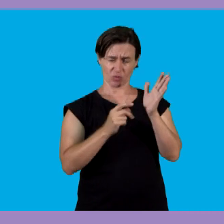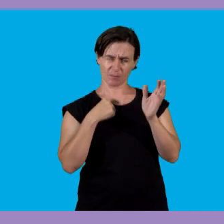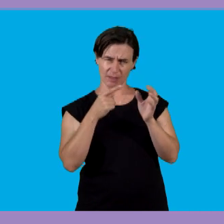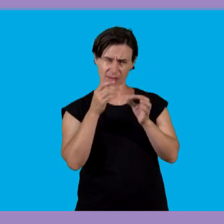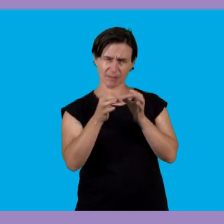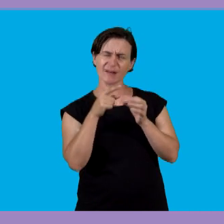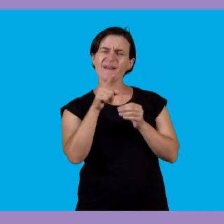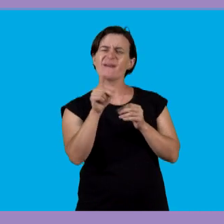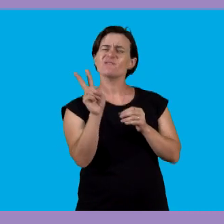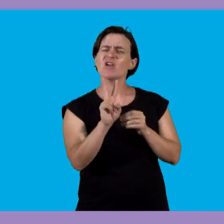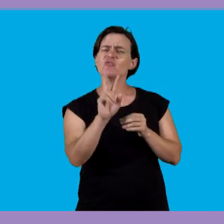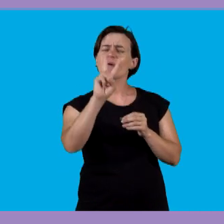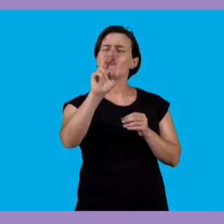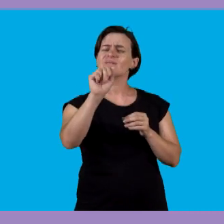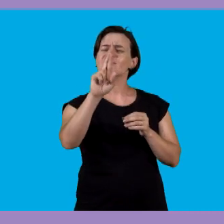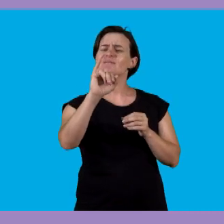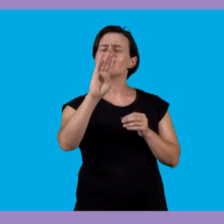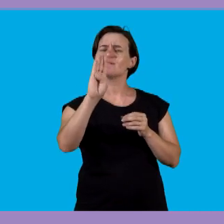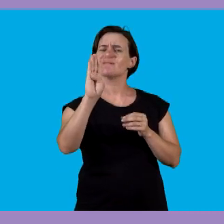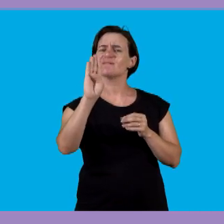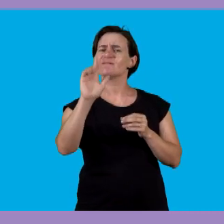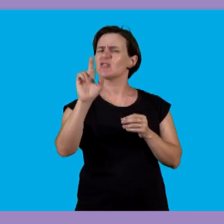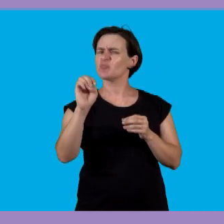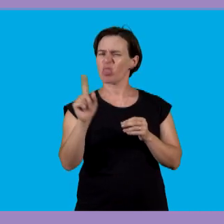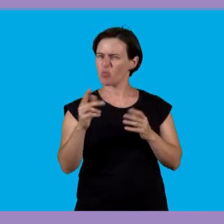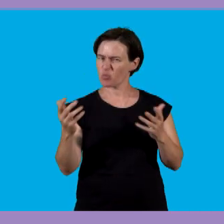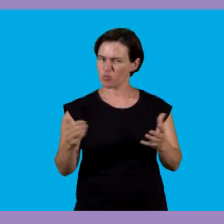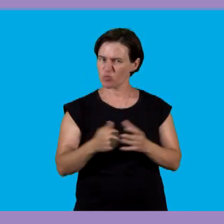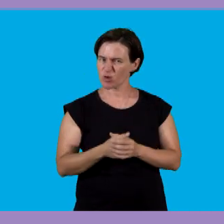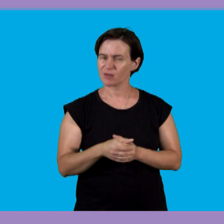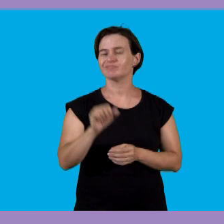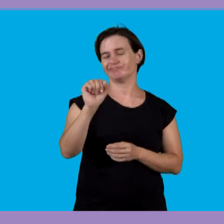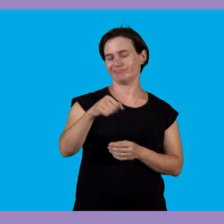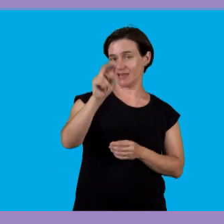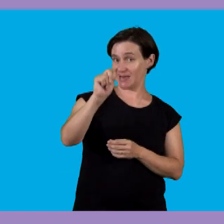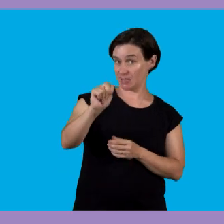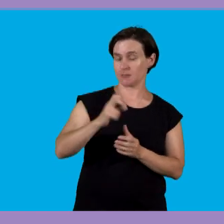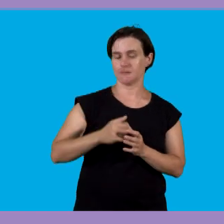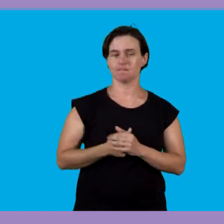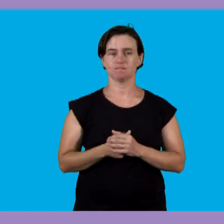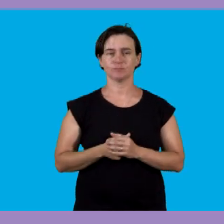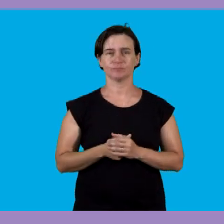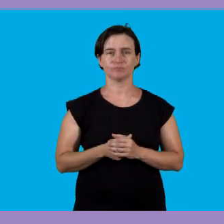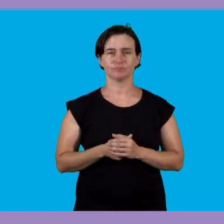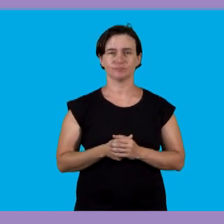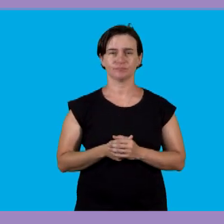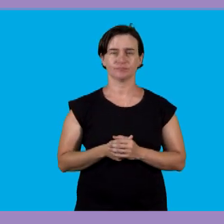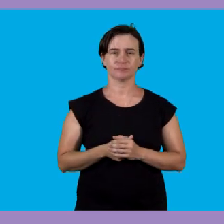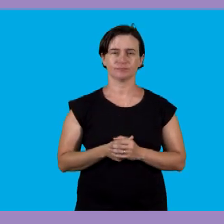form, which one is the variable? Yes, the variable is the n.